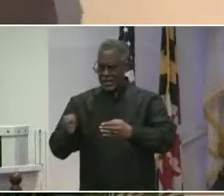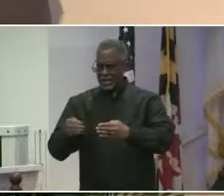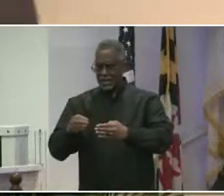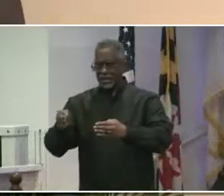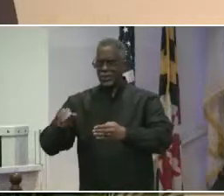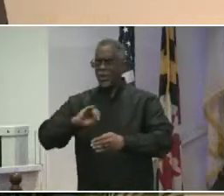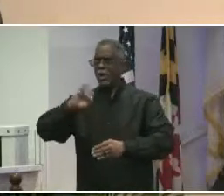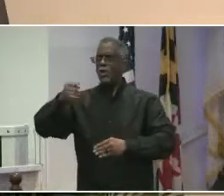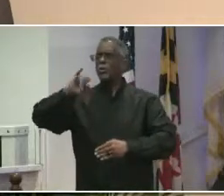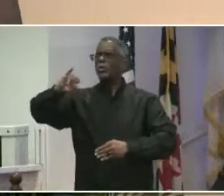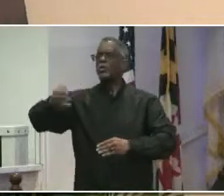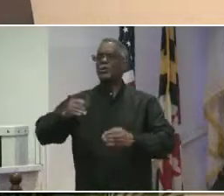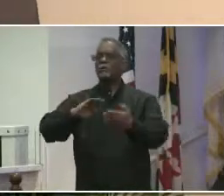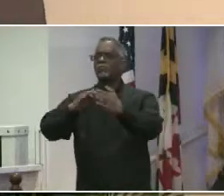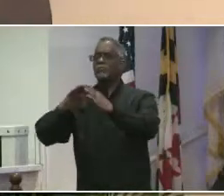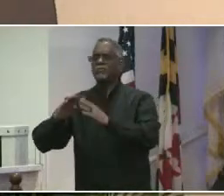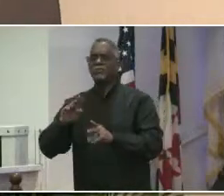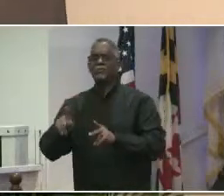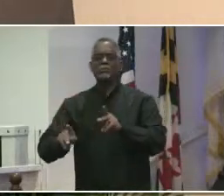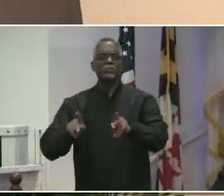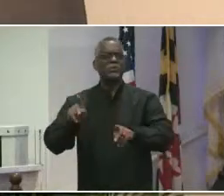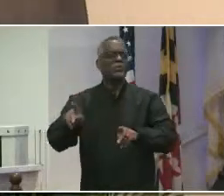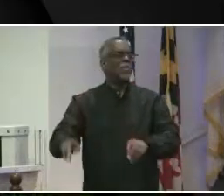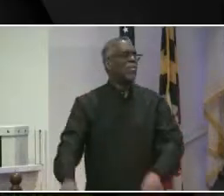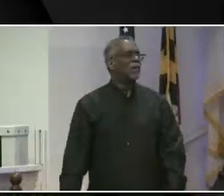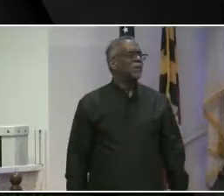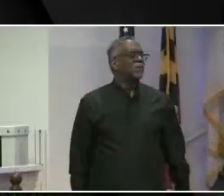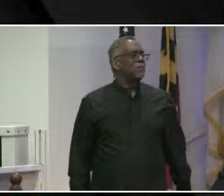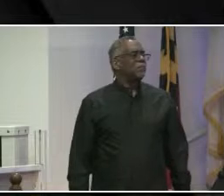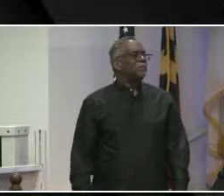thy gates, O Jerusalem.